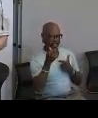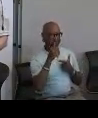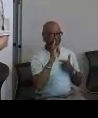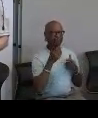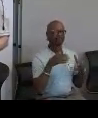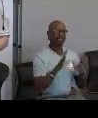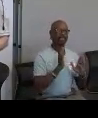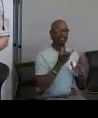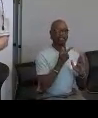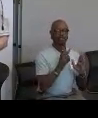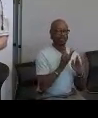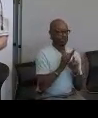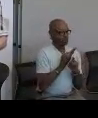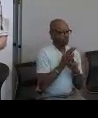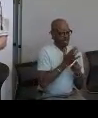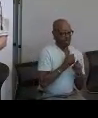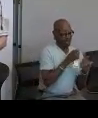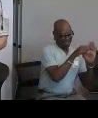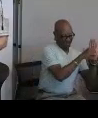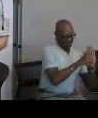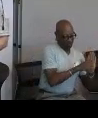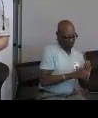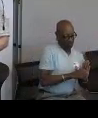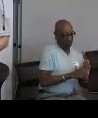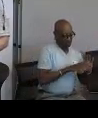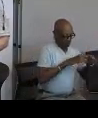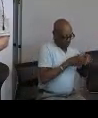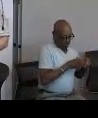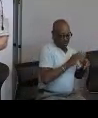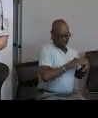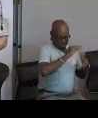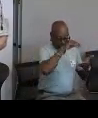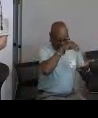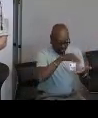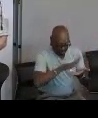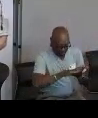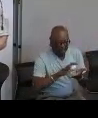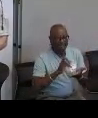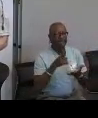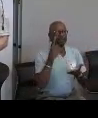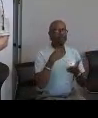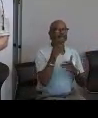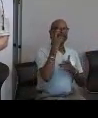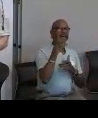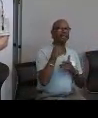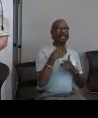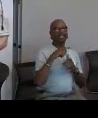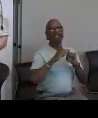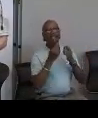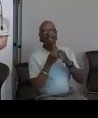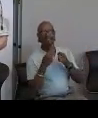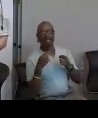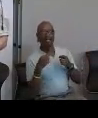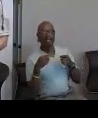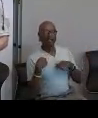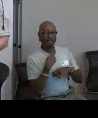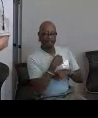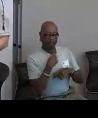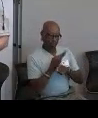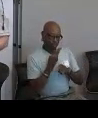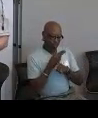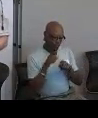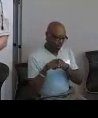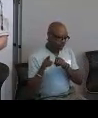to compose our own symbol sets, collaborate across blind and sighted team members, and importantly, become